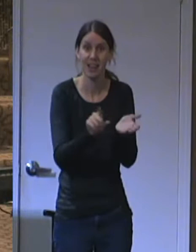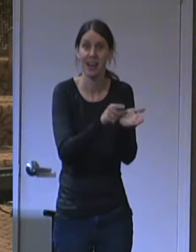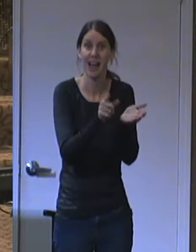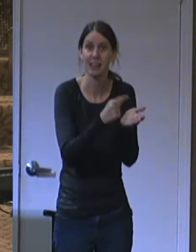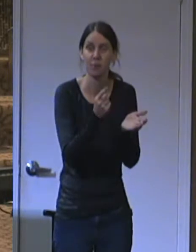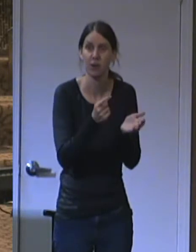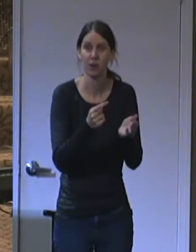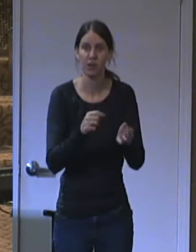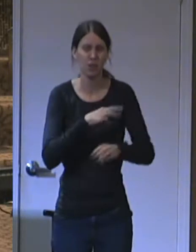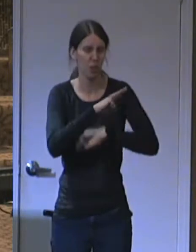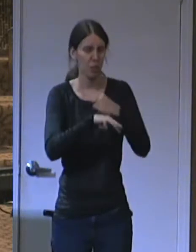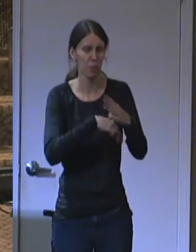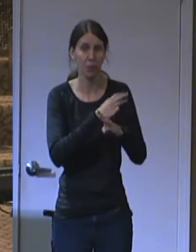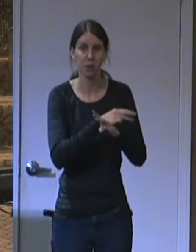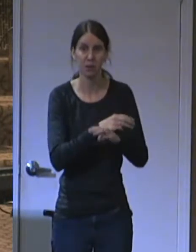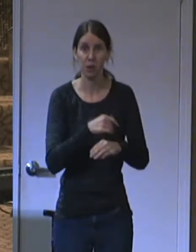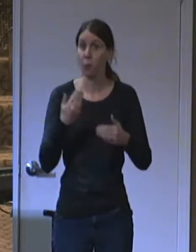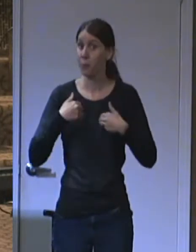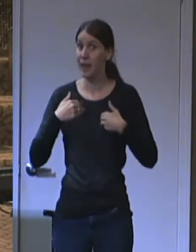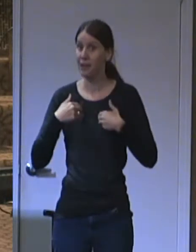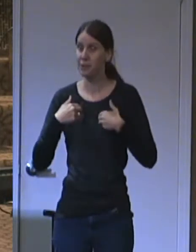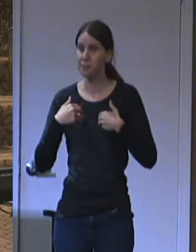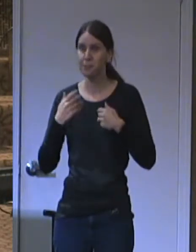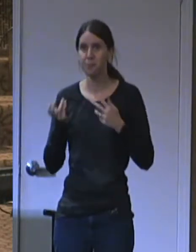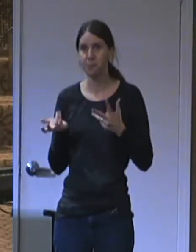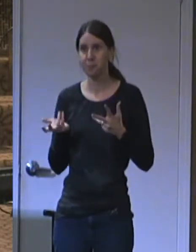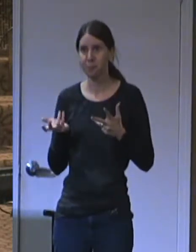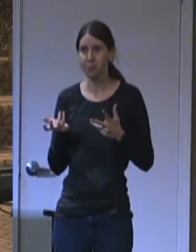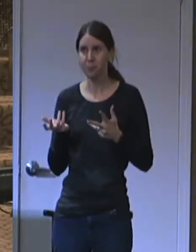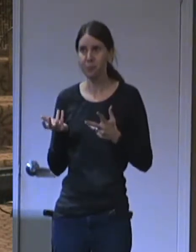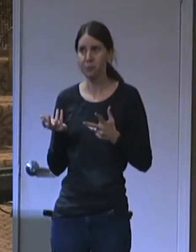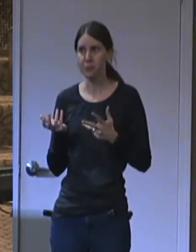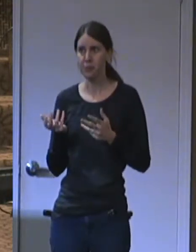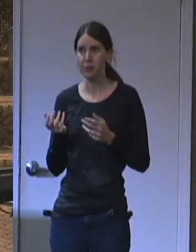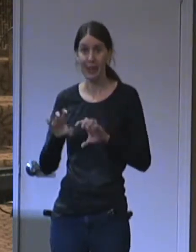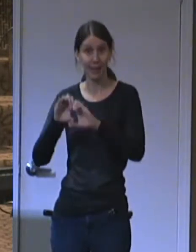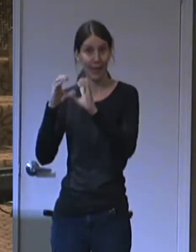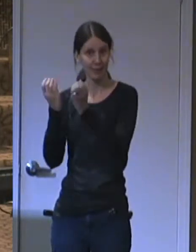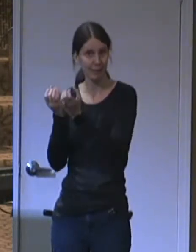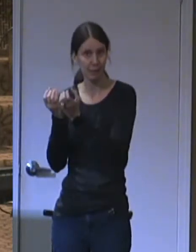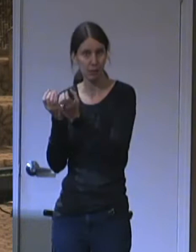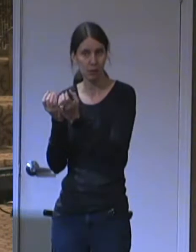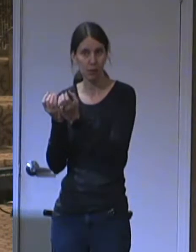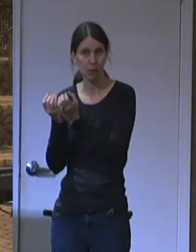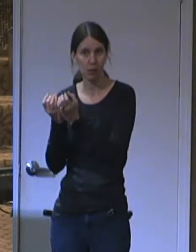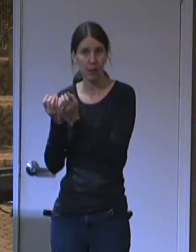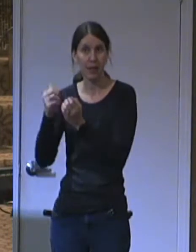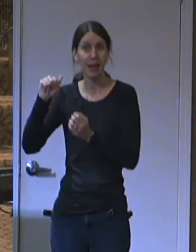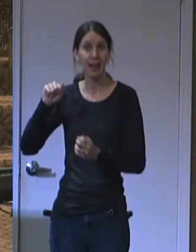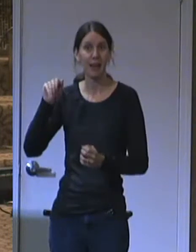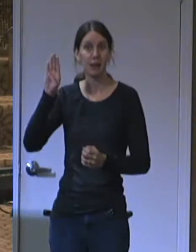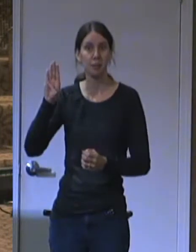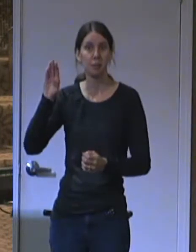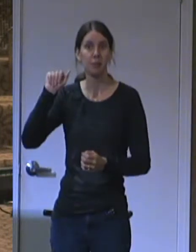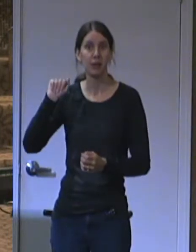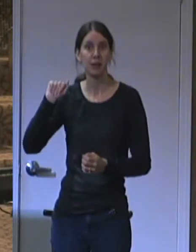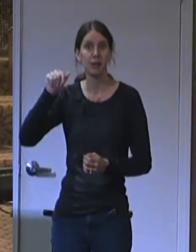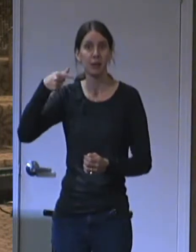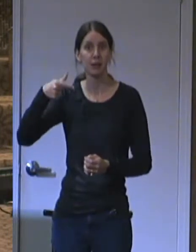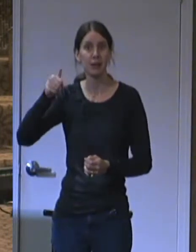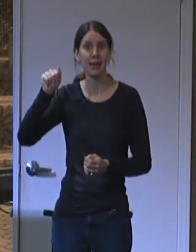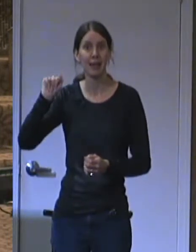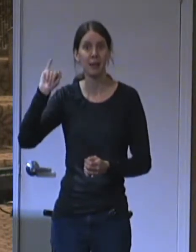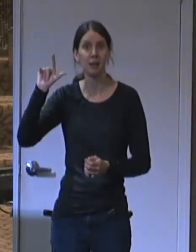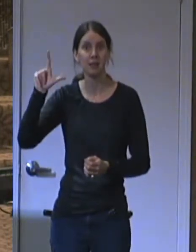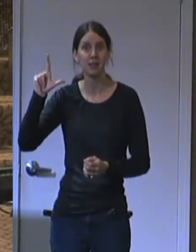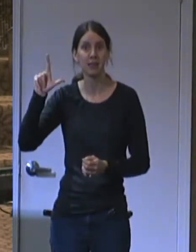Jesus, all over the world. We have ministries like Abigail's Tent that